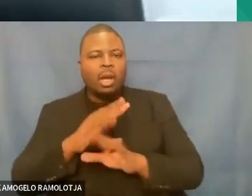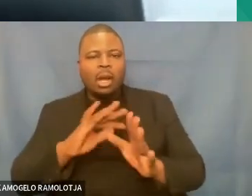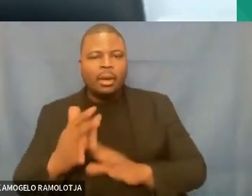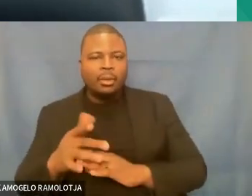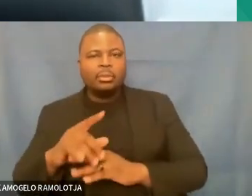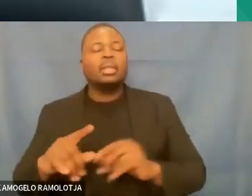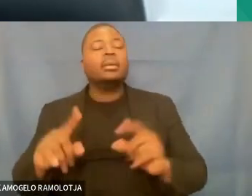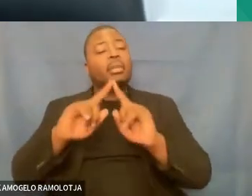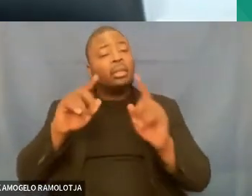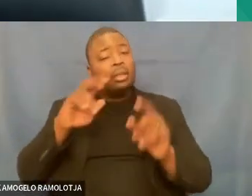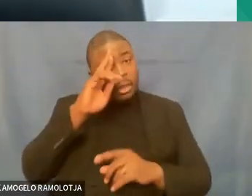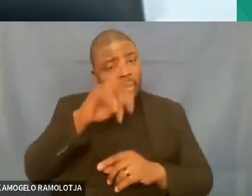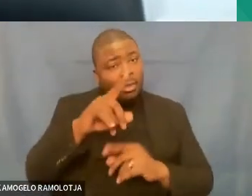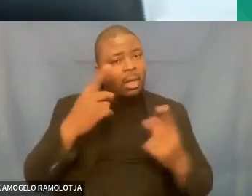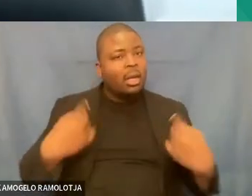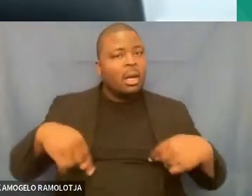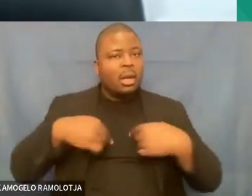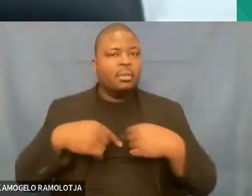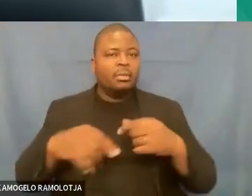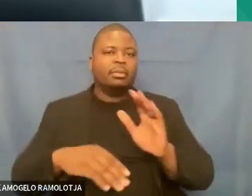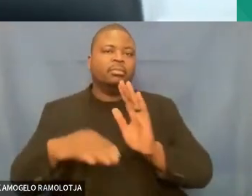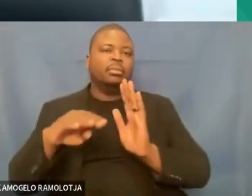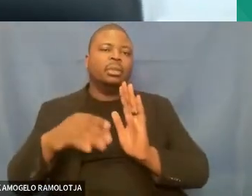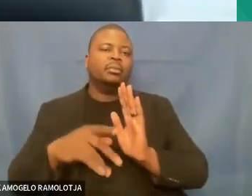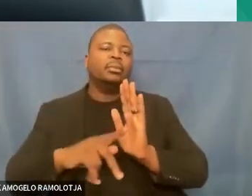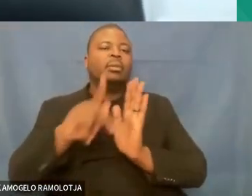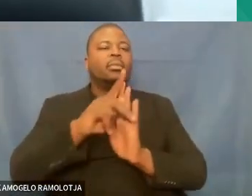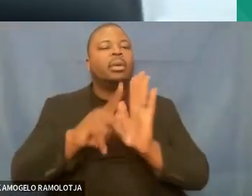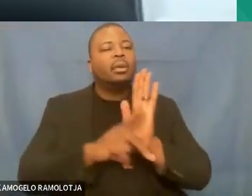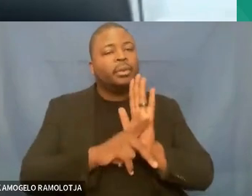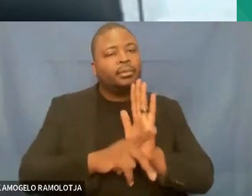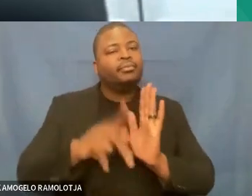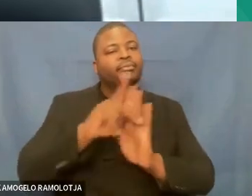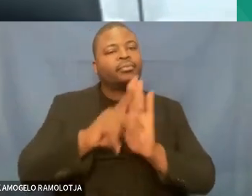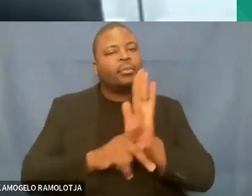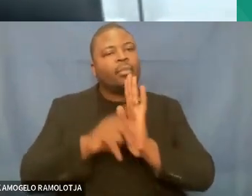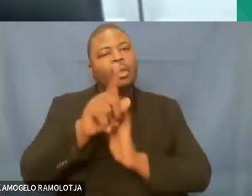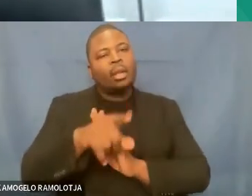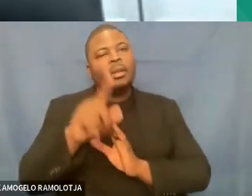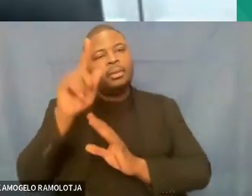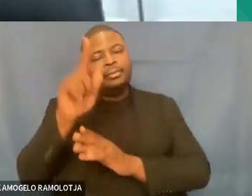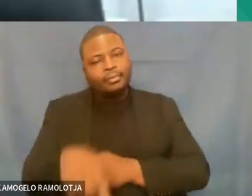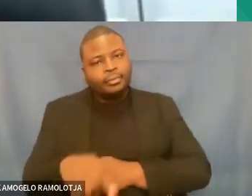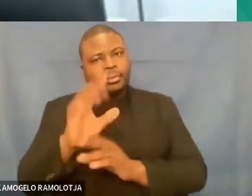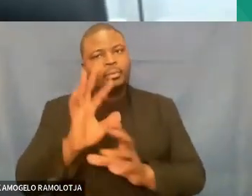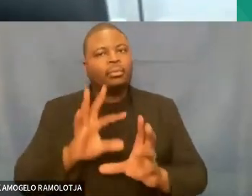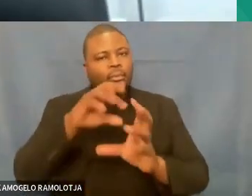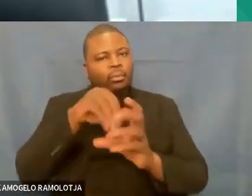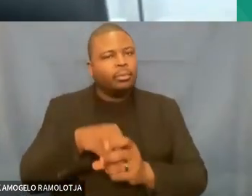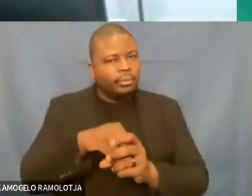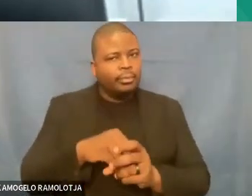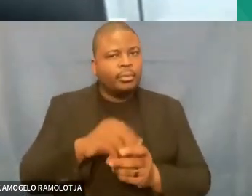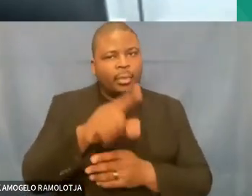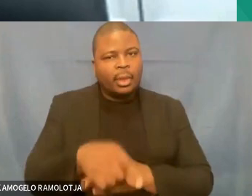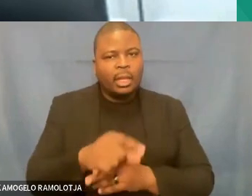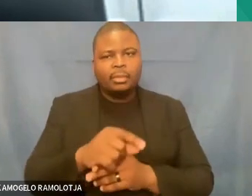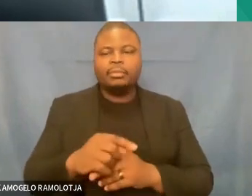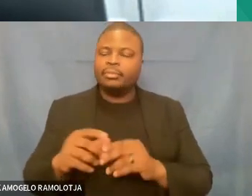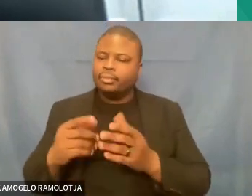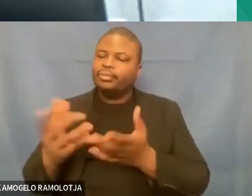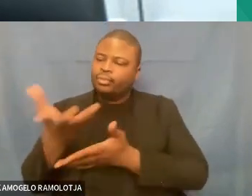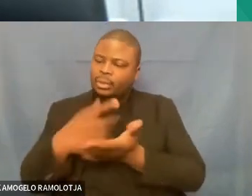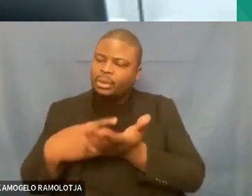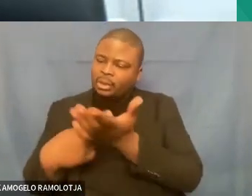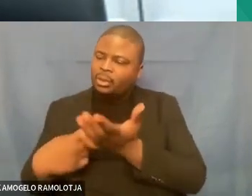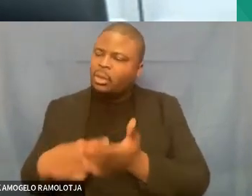our policies cannot speak to each other. But if we sit in one room and actually figure out, okay, why does this need to be done in a specific